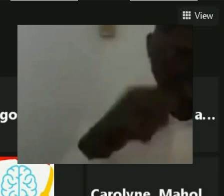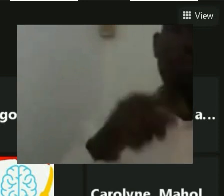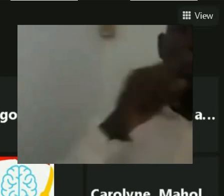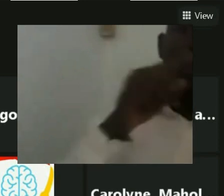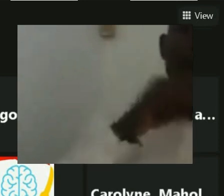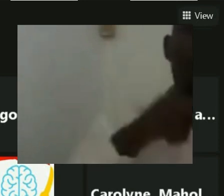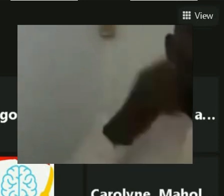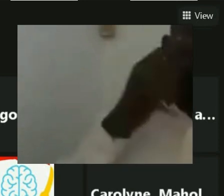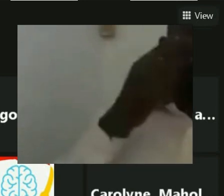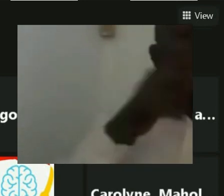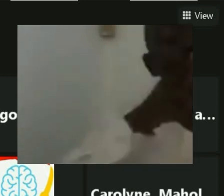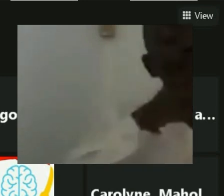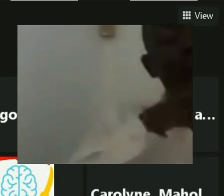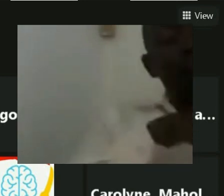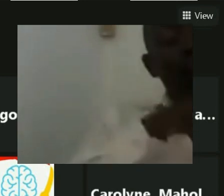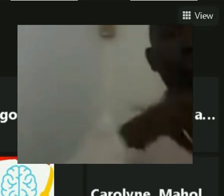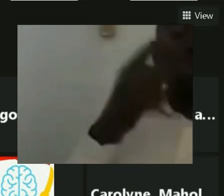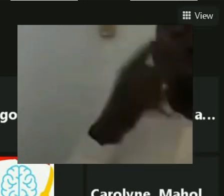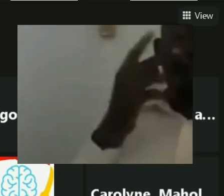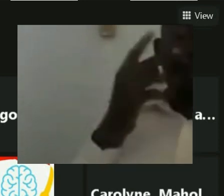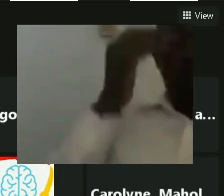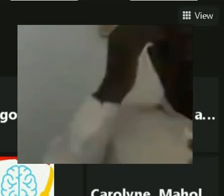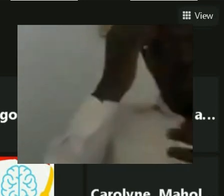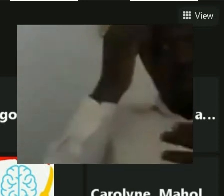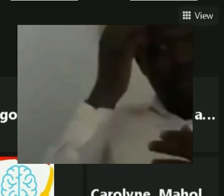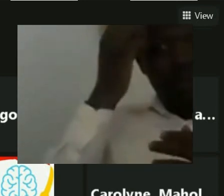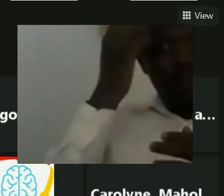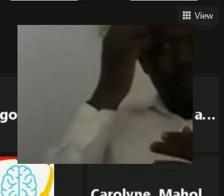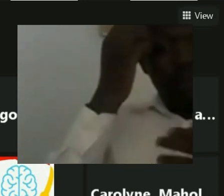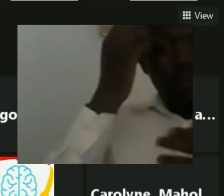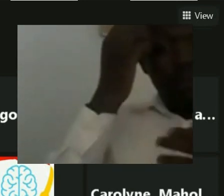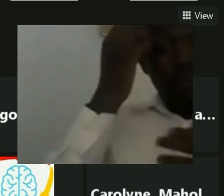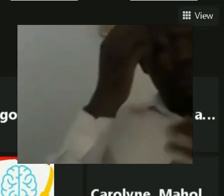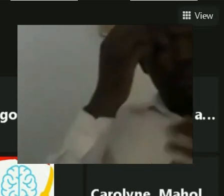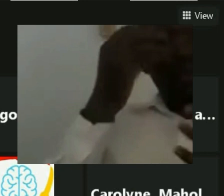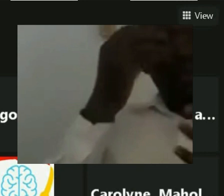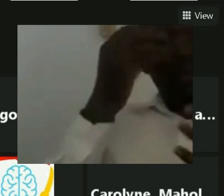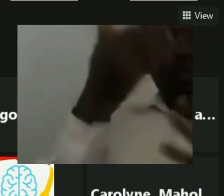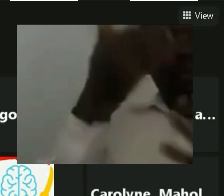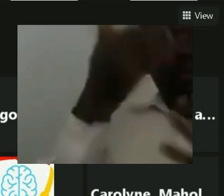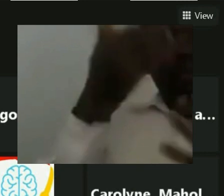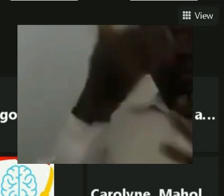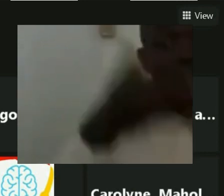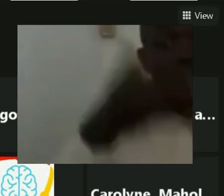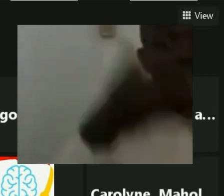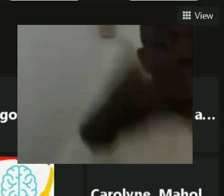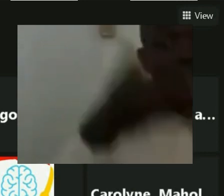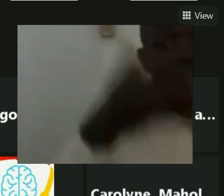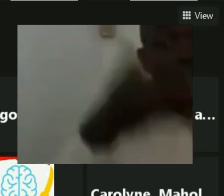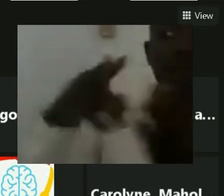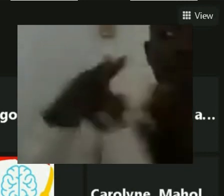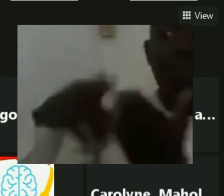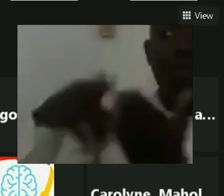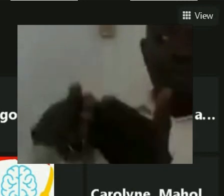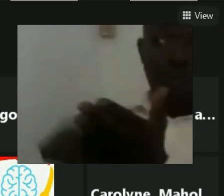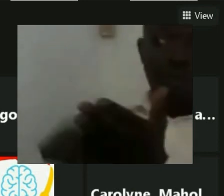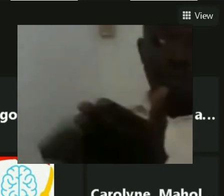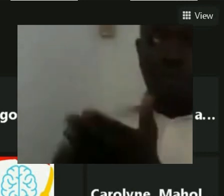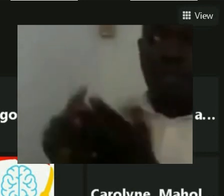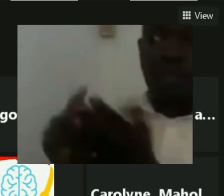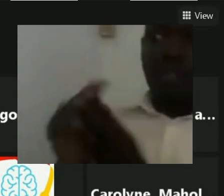thinking these are going to get into the recommendations is something that we want into the resolution. So some of those sentences were very